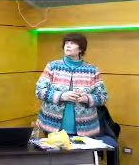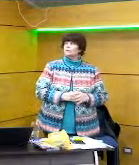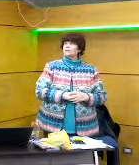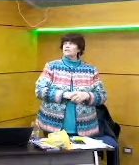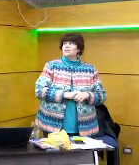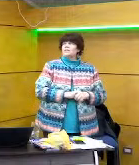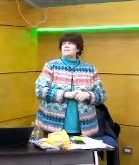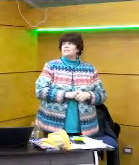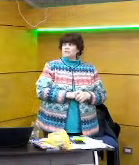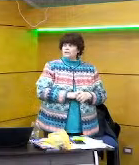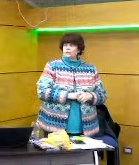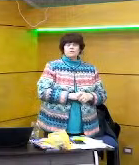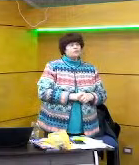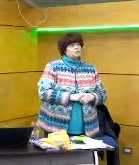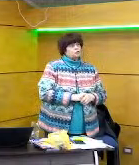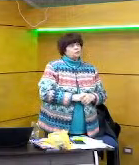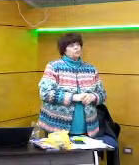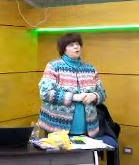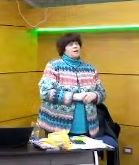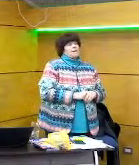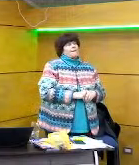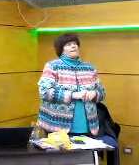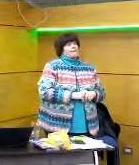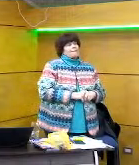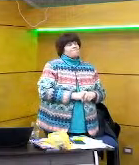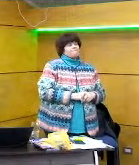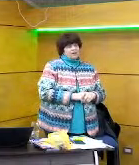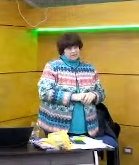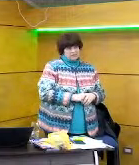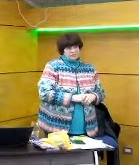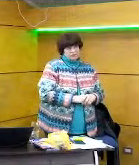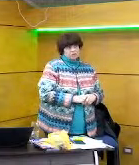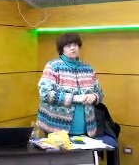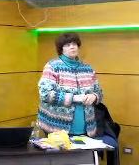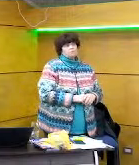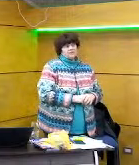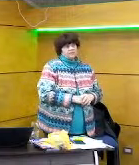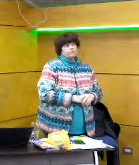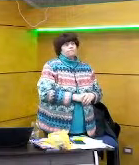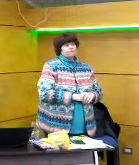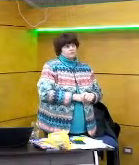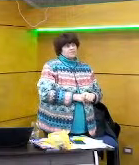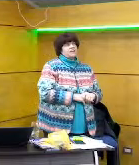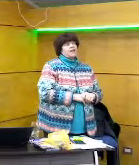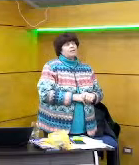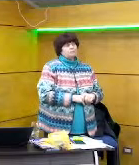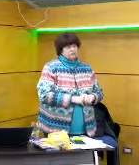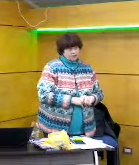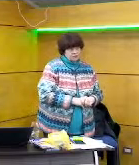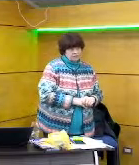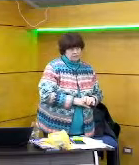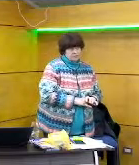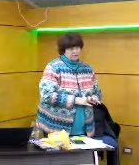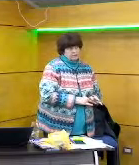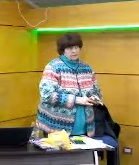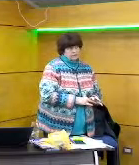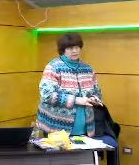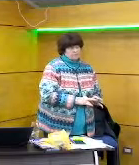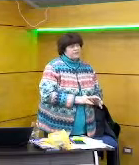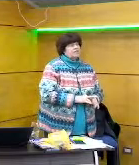really encourage teachers to volunteer to be first-time